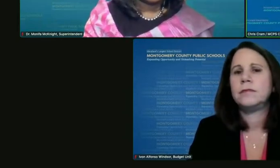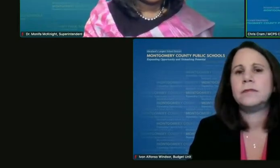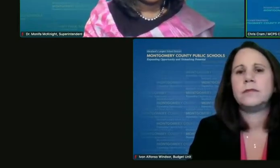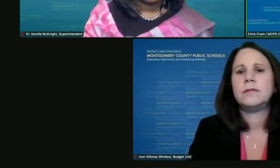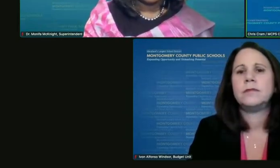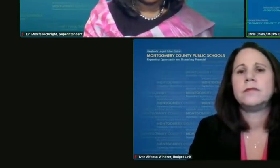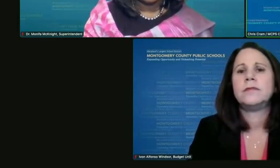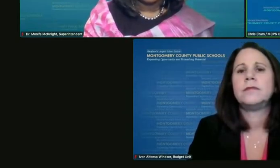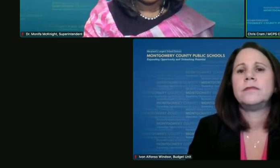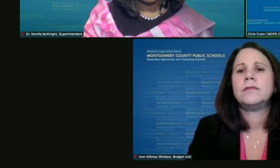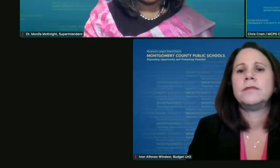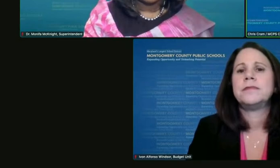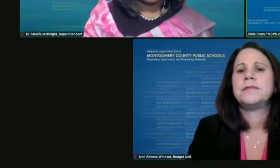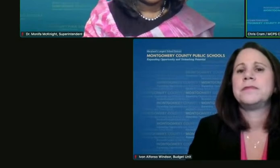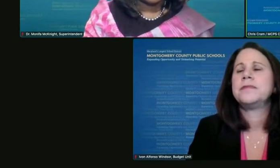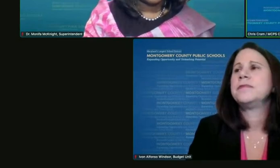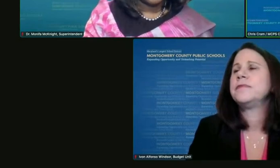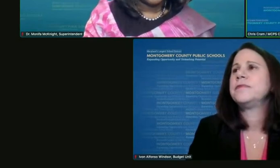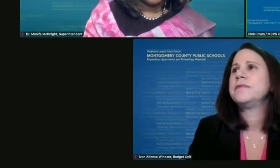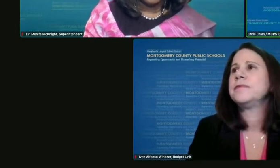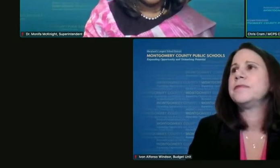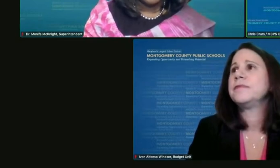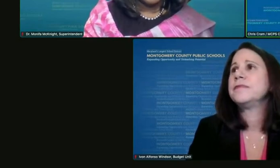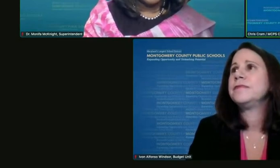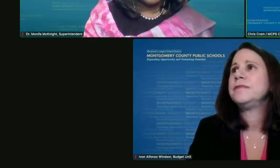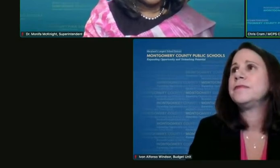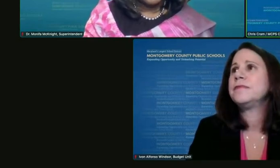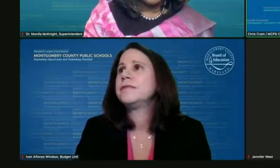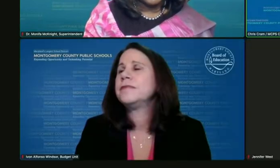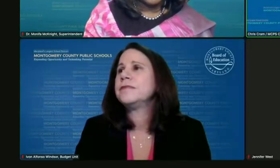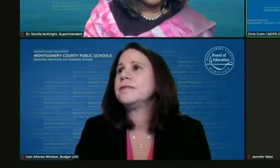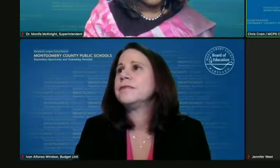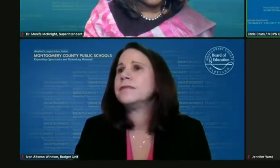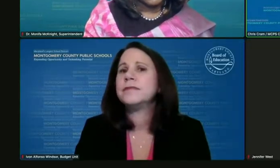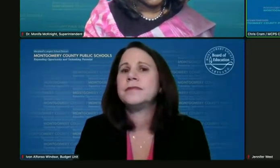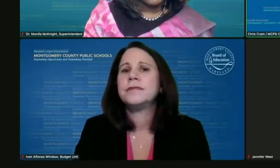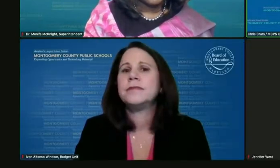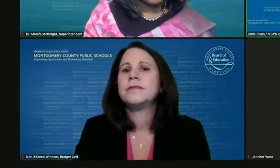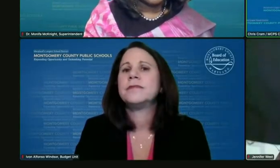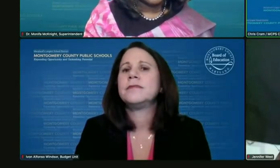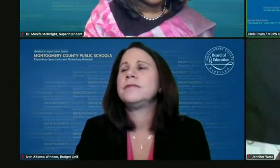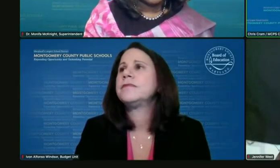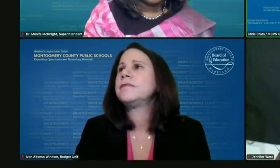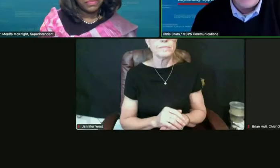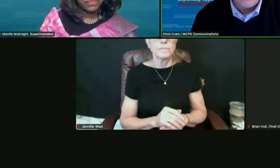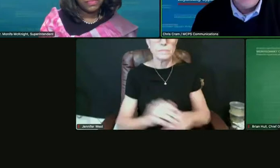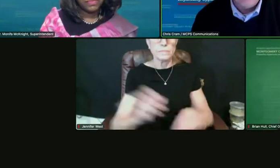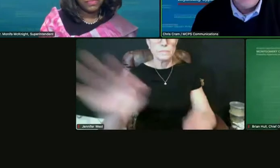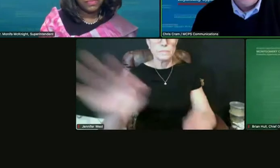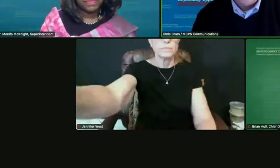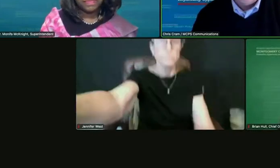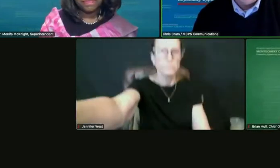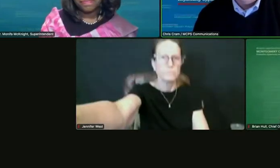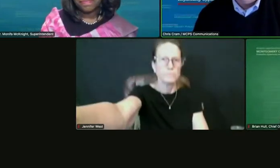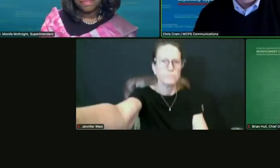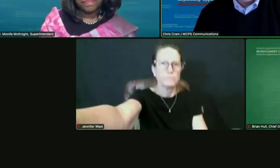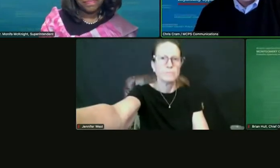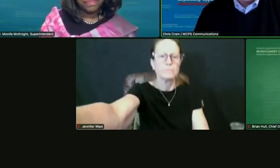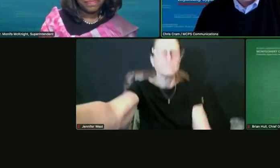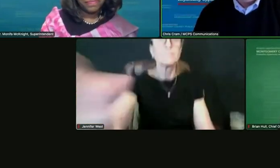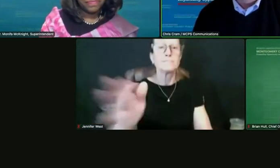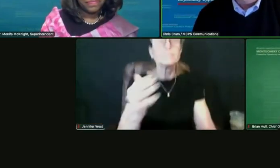Thank you. Good evening, everyone. My name is Chris Cram. I'm a director in the Department of Communications for MCPS, and I want